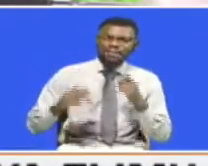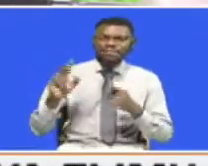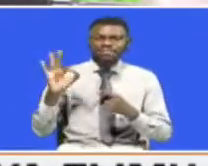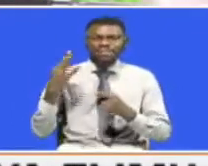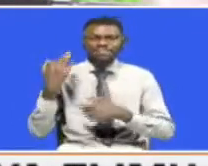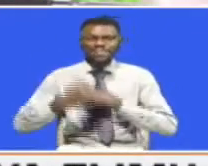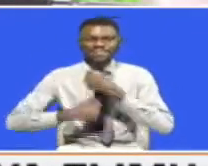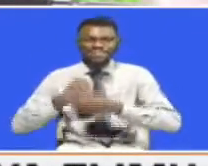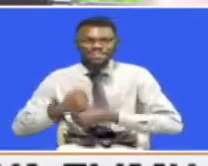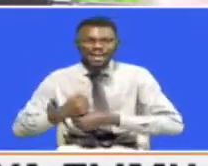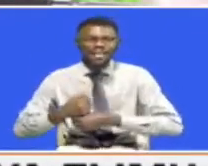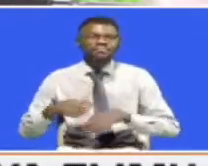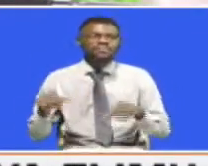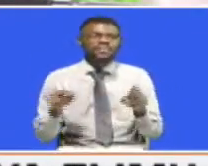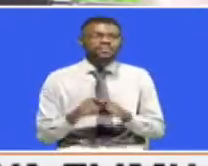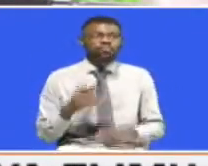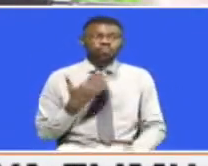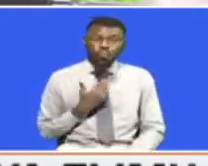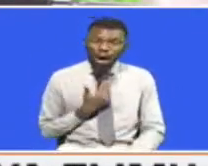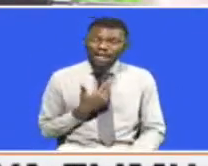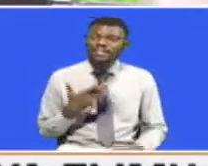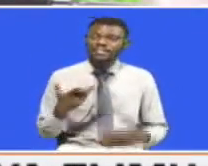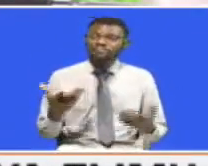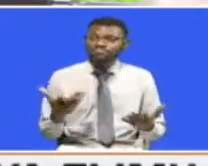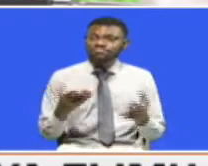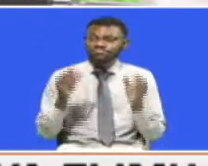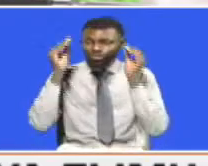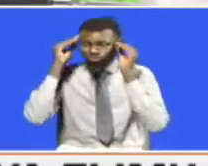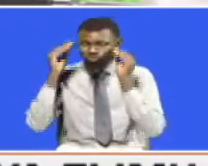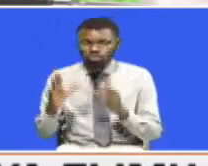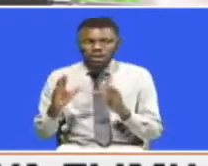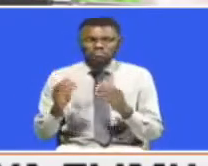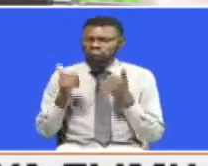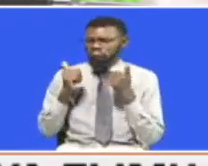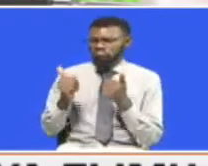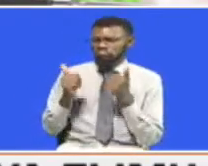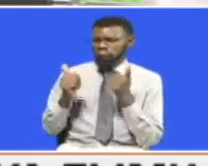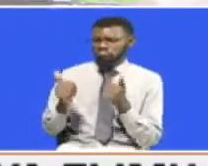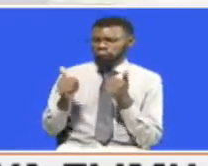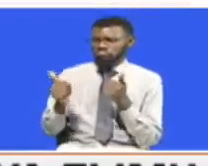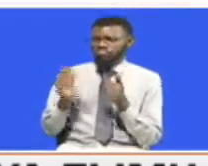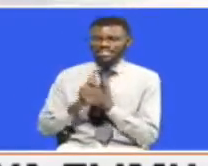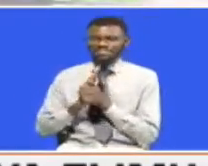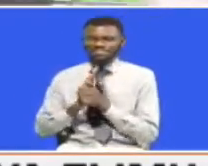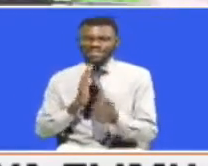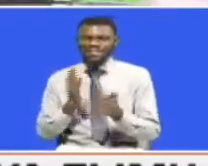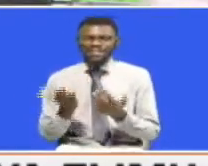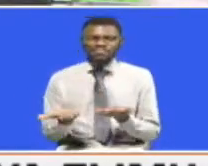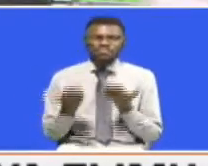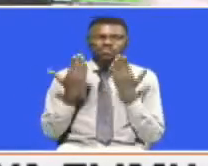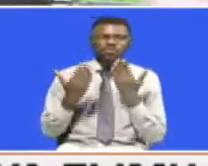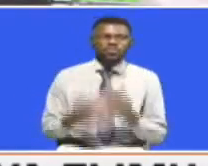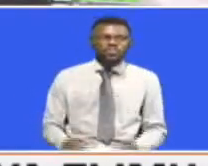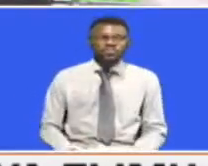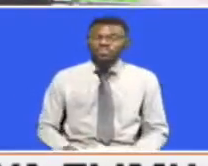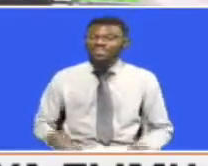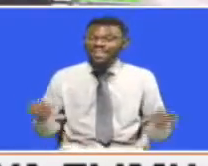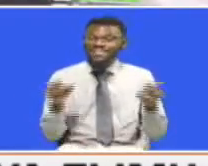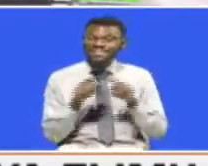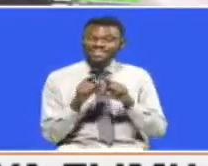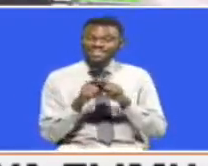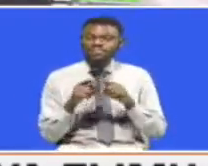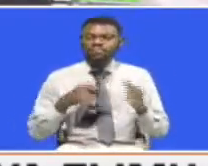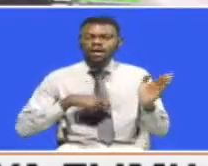And this will be the journey of making a great student that is able to take pride of academia. The factories processing